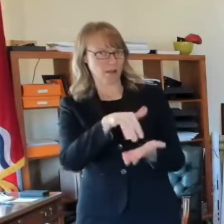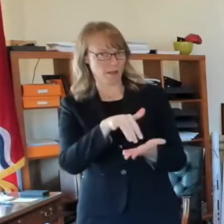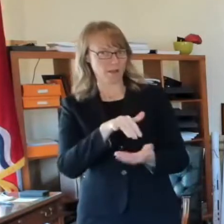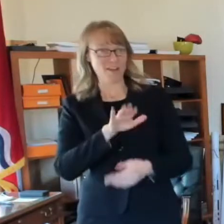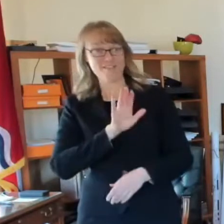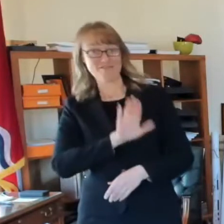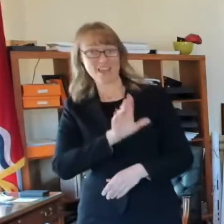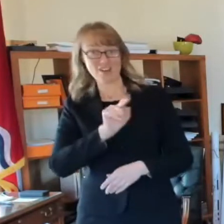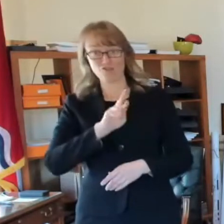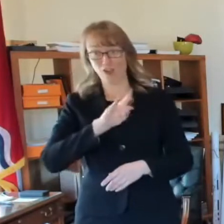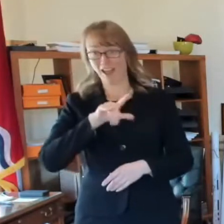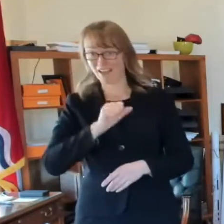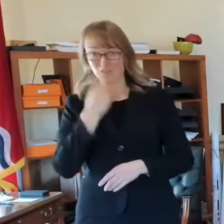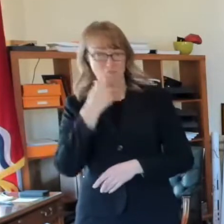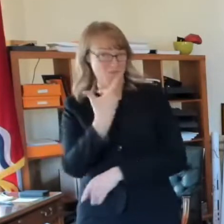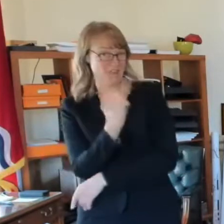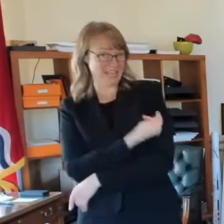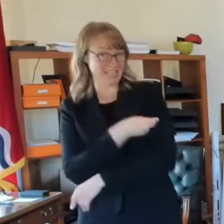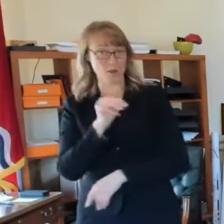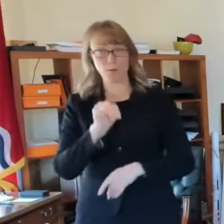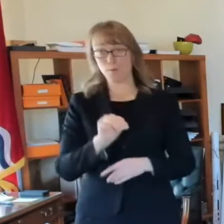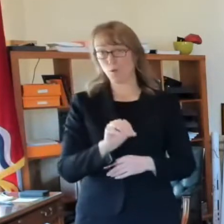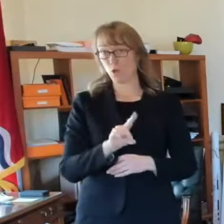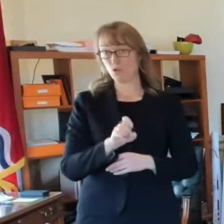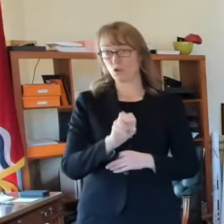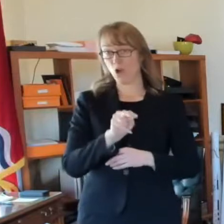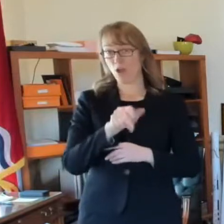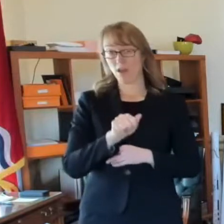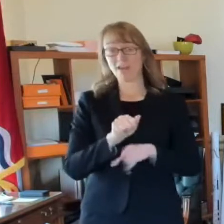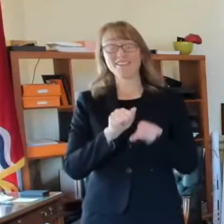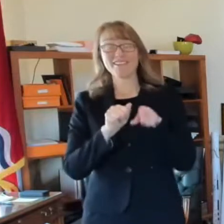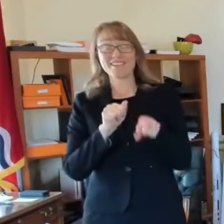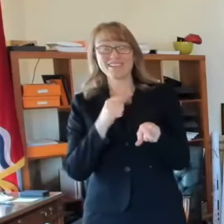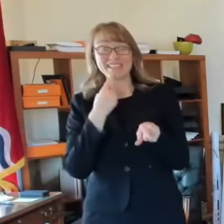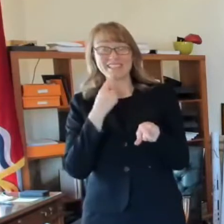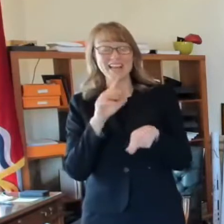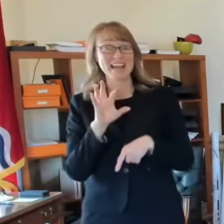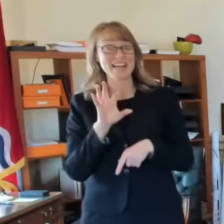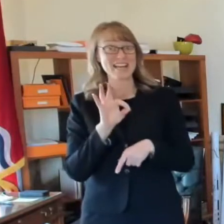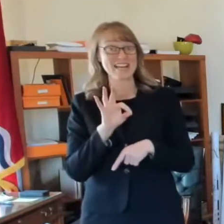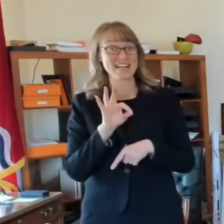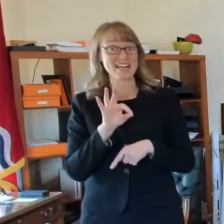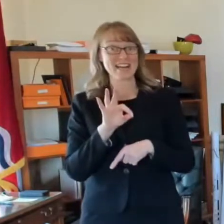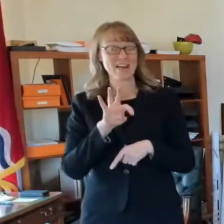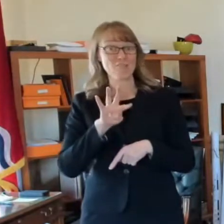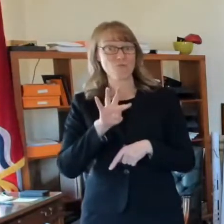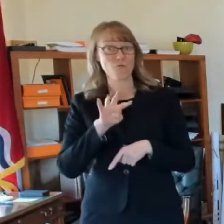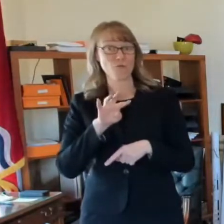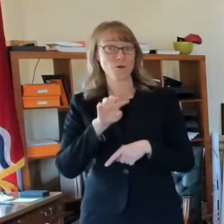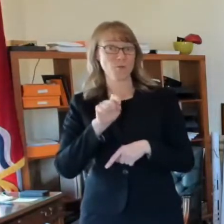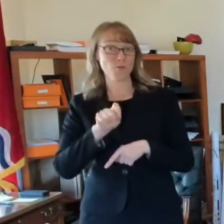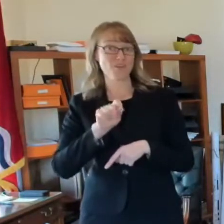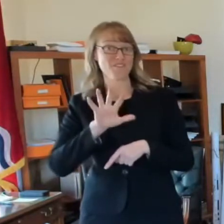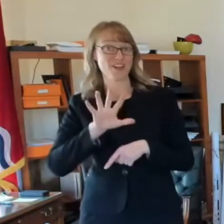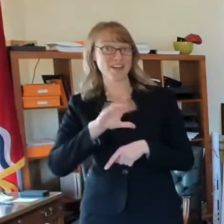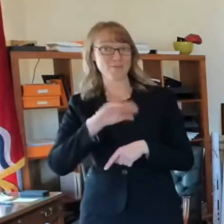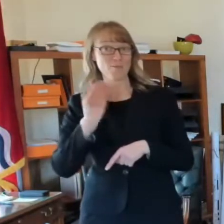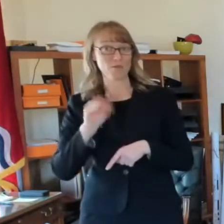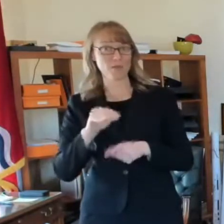trials. They reported 94.5% positive, and you know, if